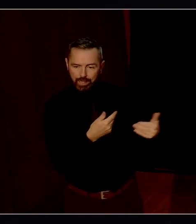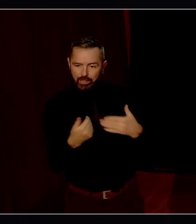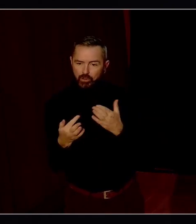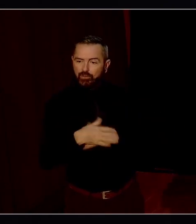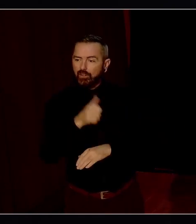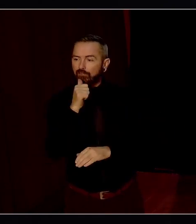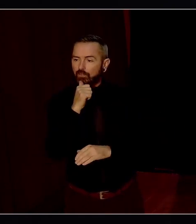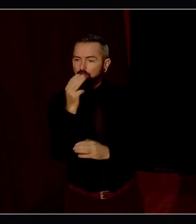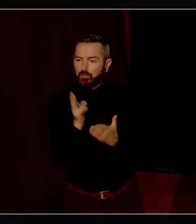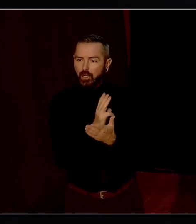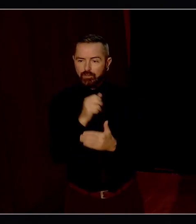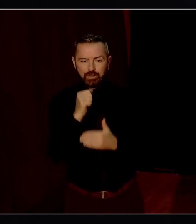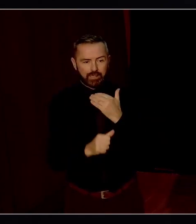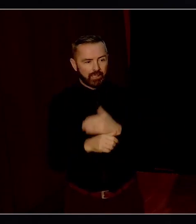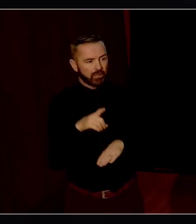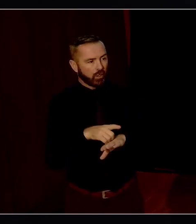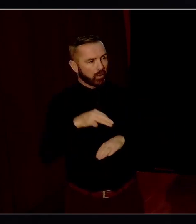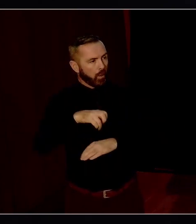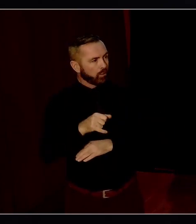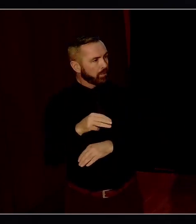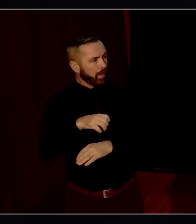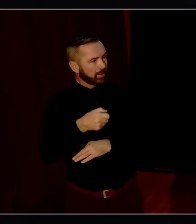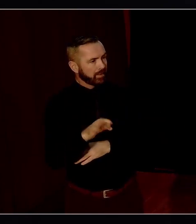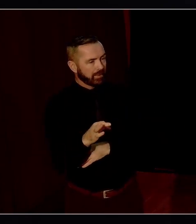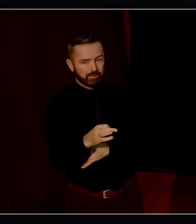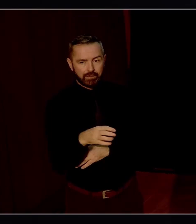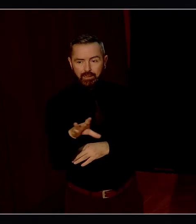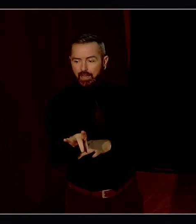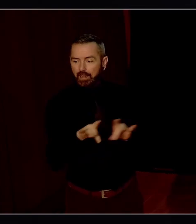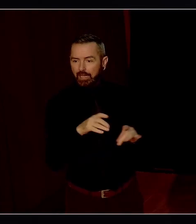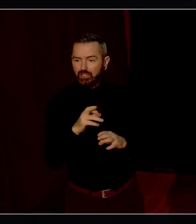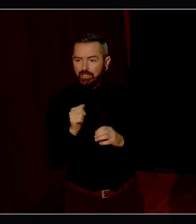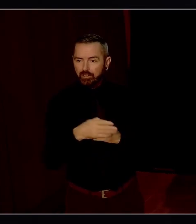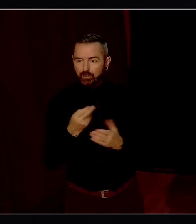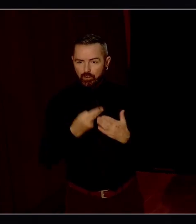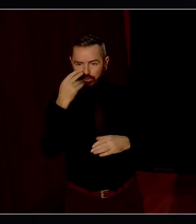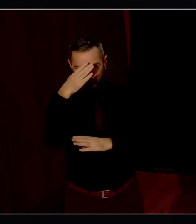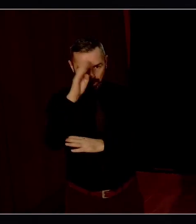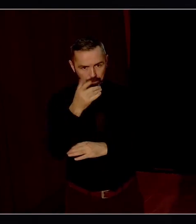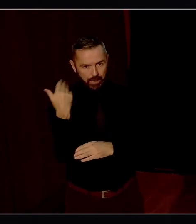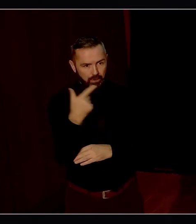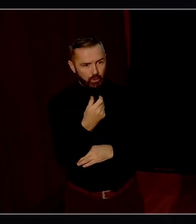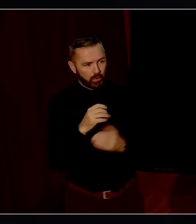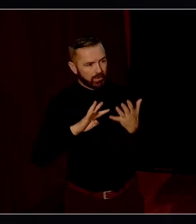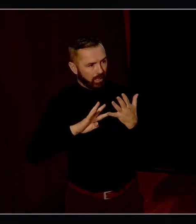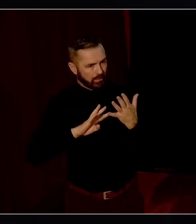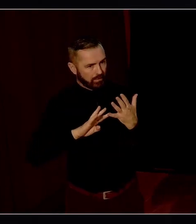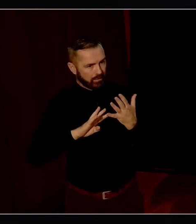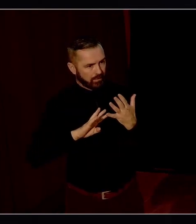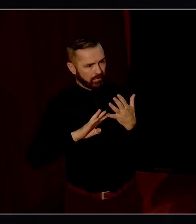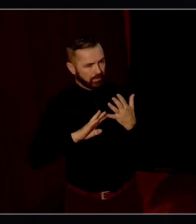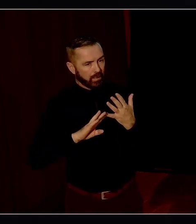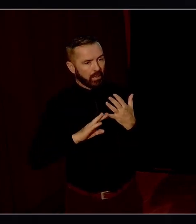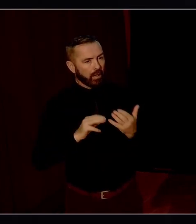introducer for our first session now, Dr. Maurice Manning. So Dr. Maurice Manning was elected Chancellor of the National University of Ireland in 2009.